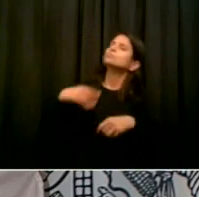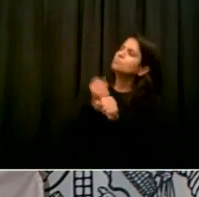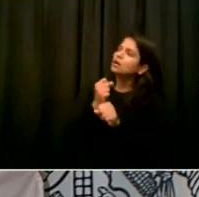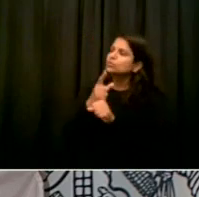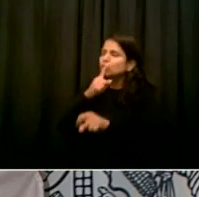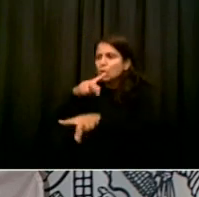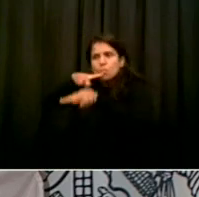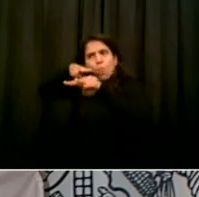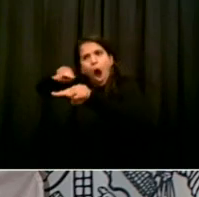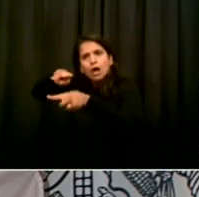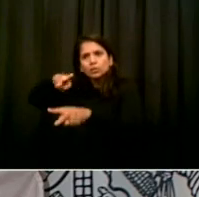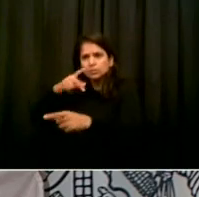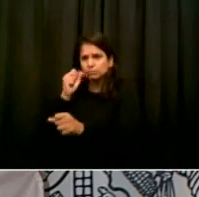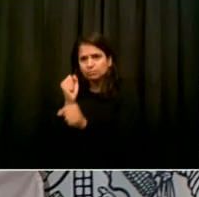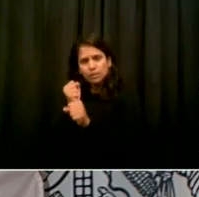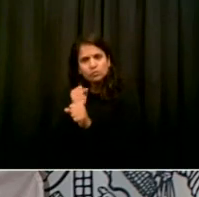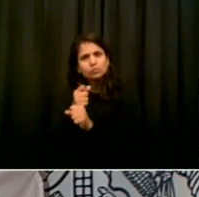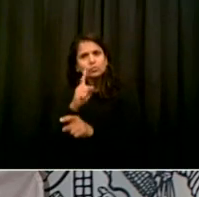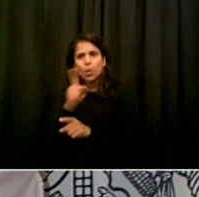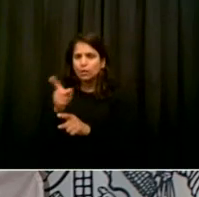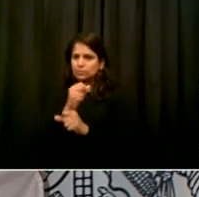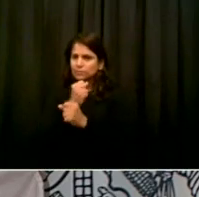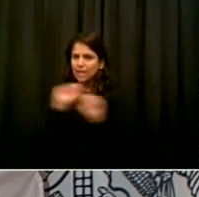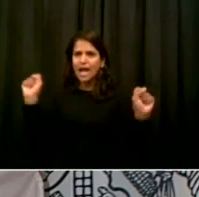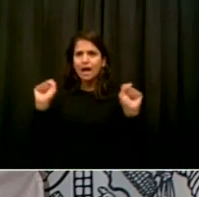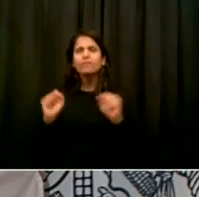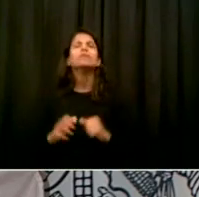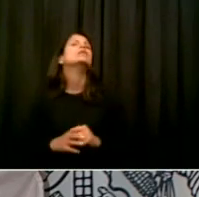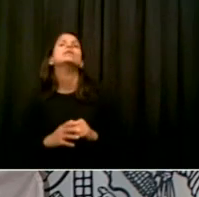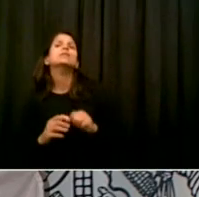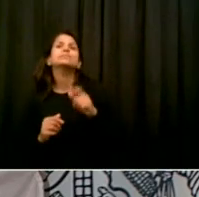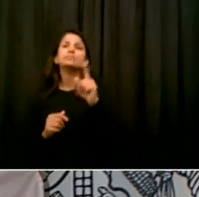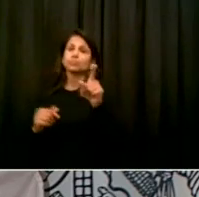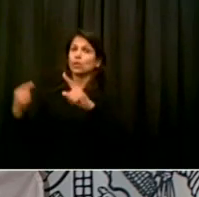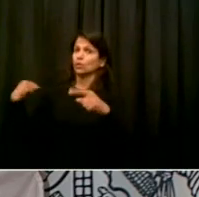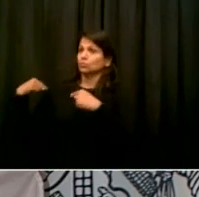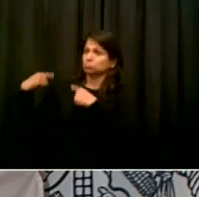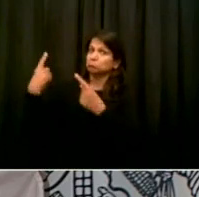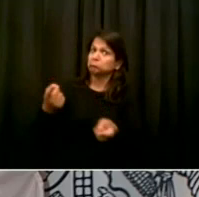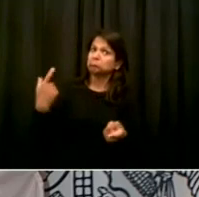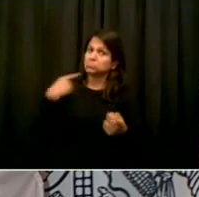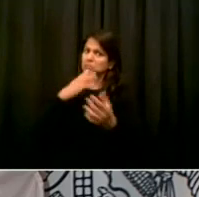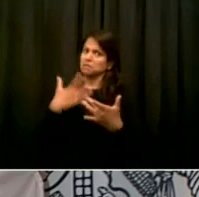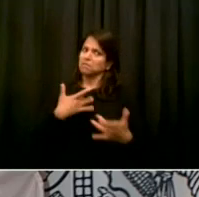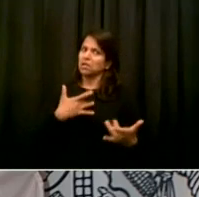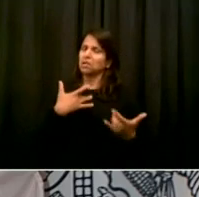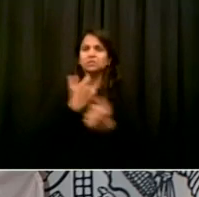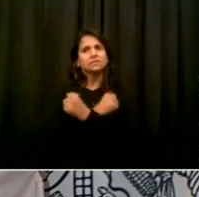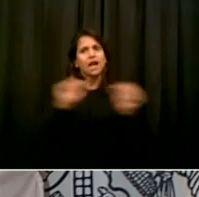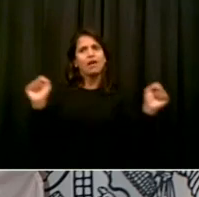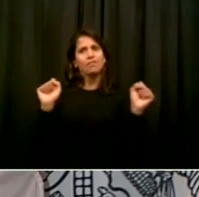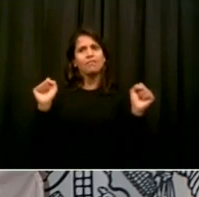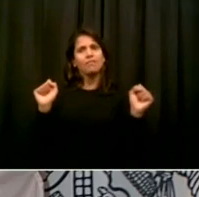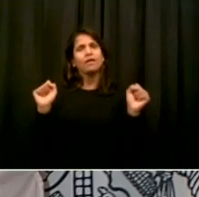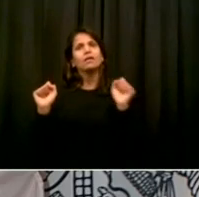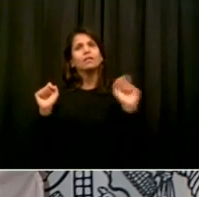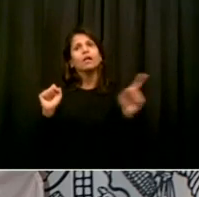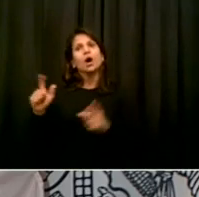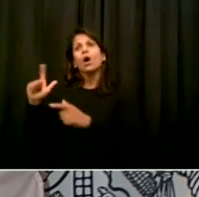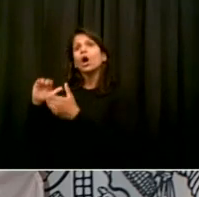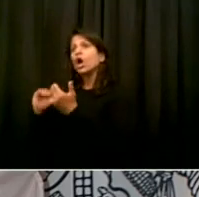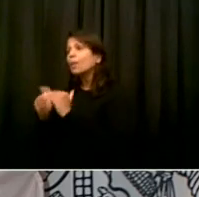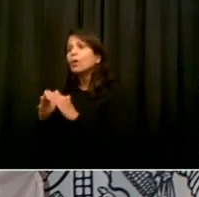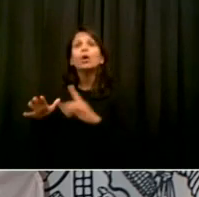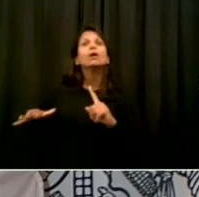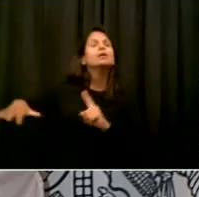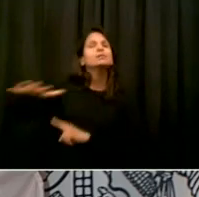communities. But so far, again, we see a real separation between what's happening in some of those neighborhoods